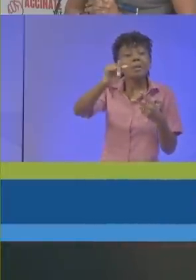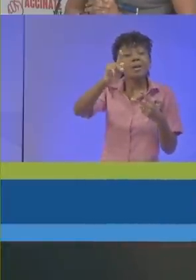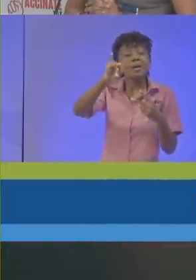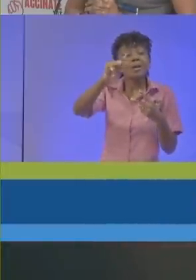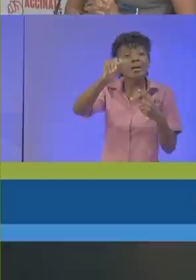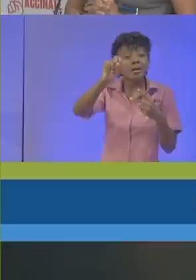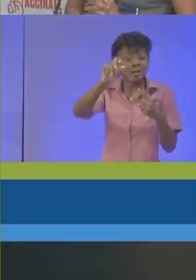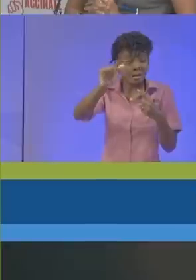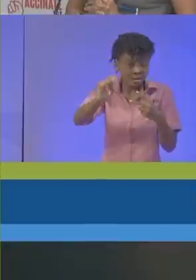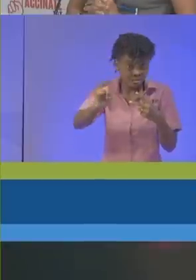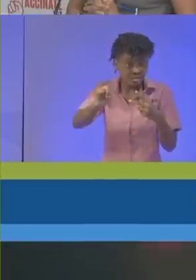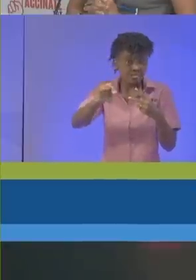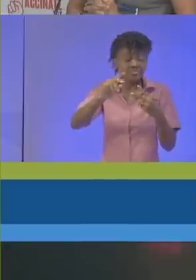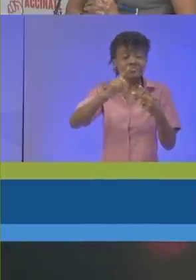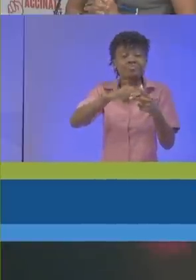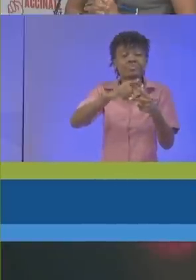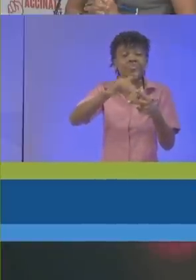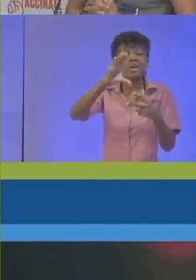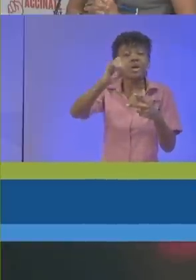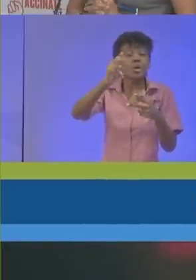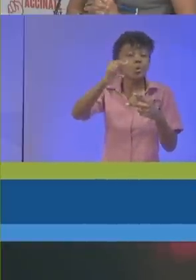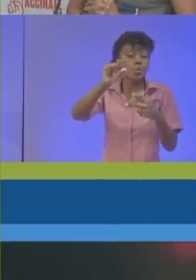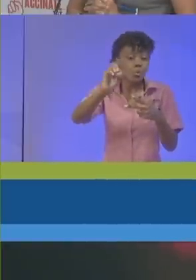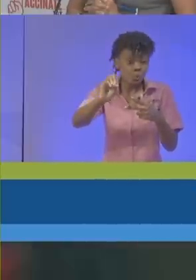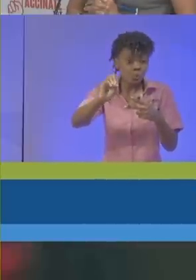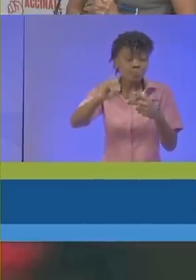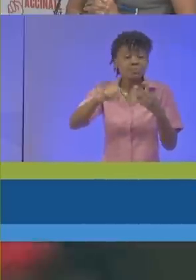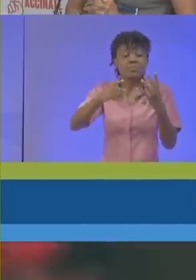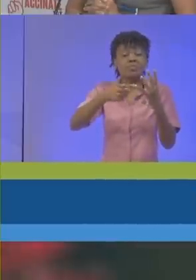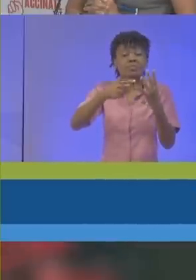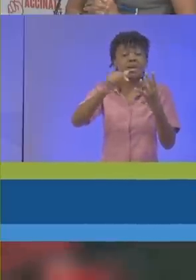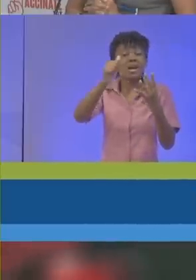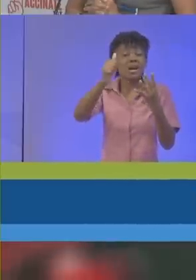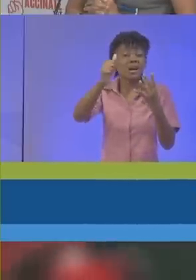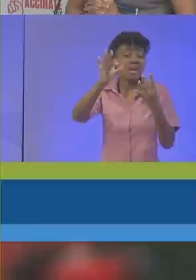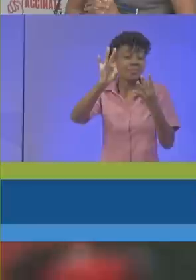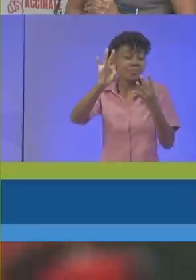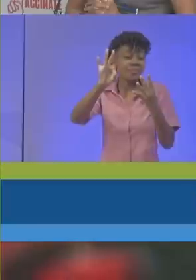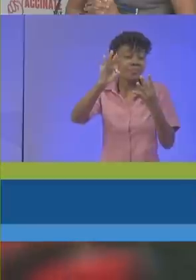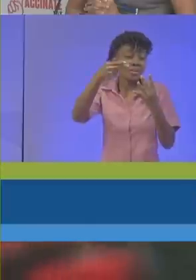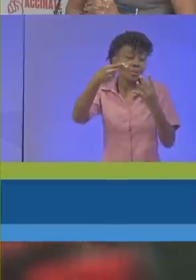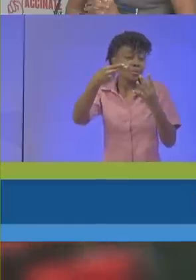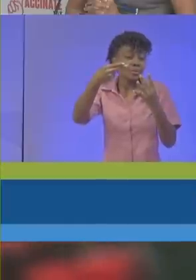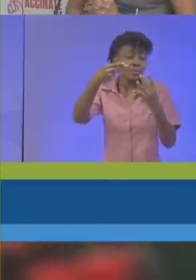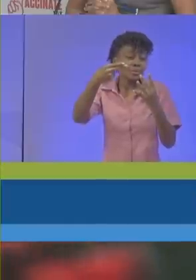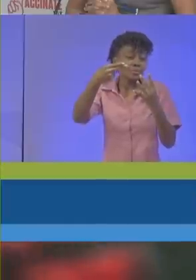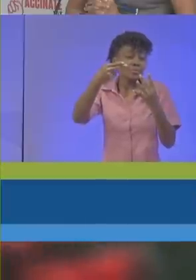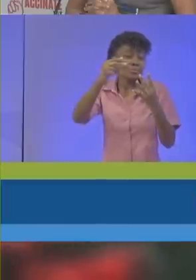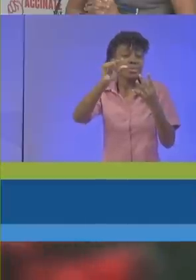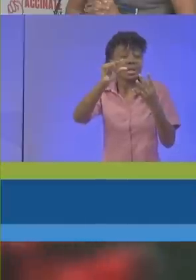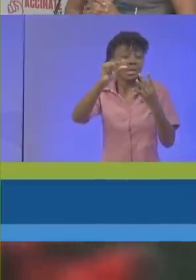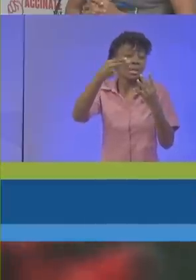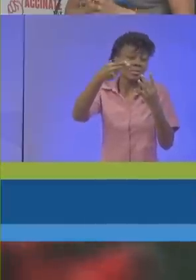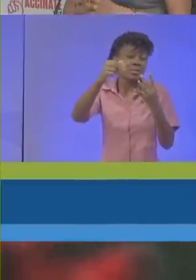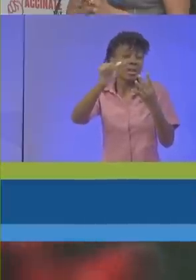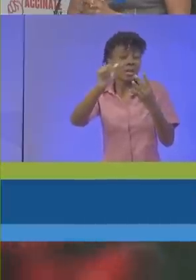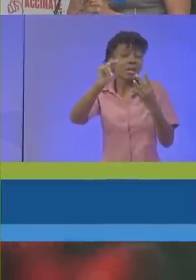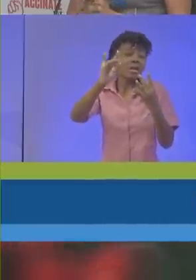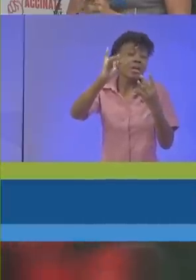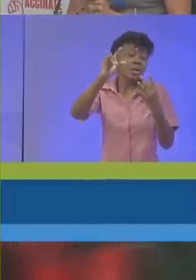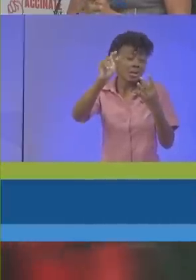of Congo, Afghanistan, Yemen, the United Republic of Tanzania, and Ethiopia.